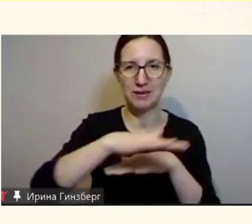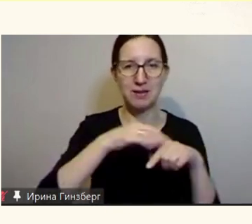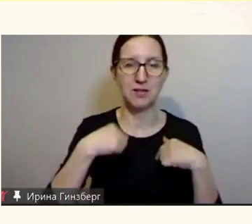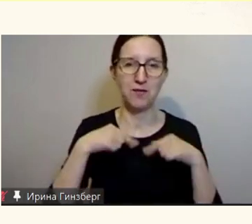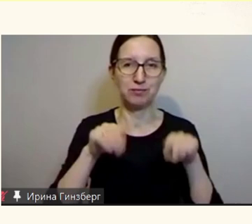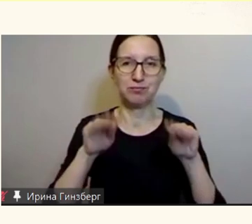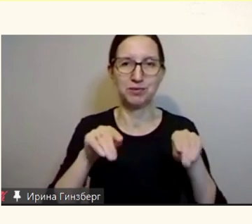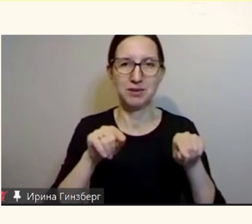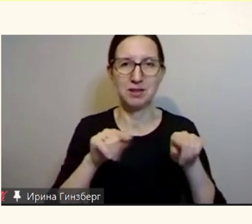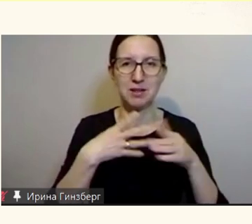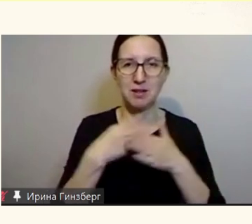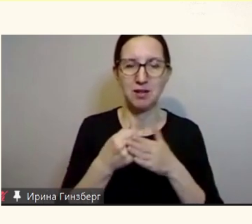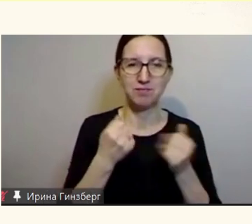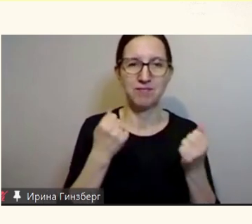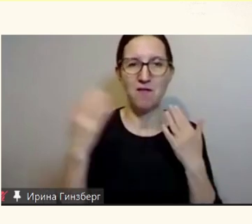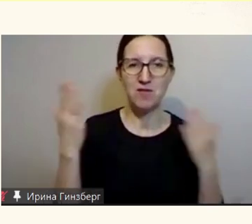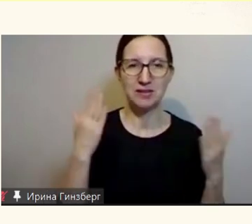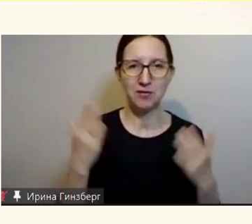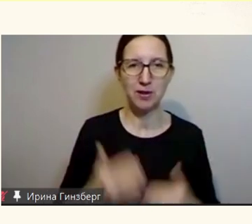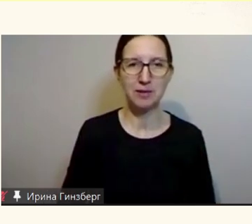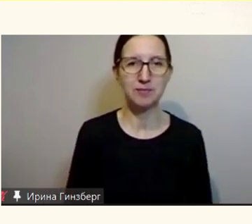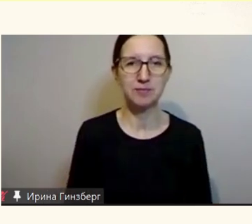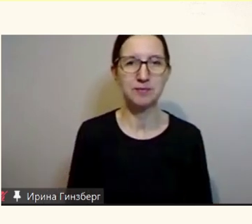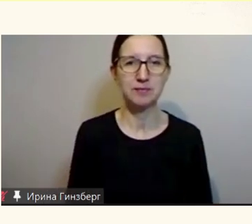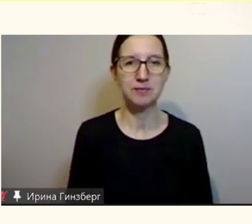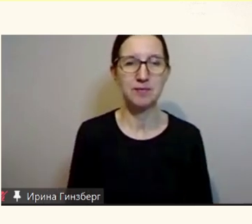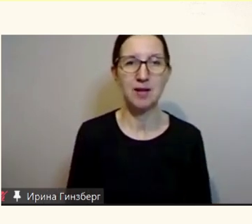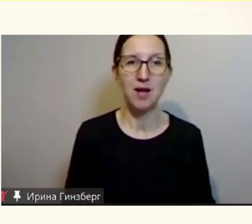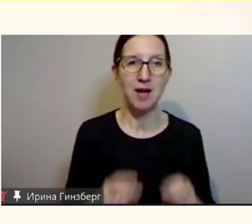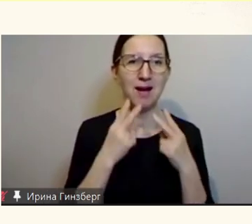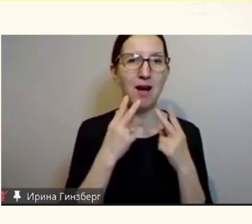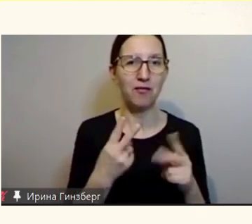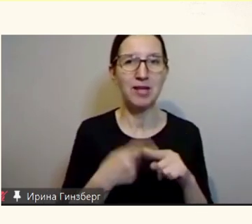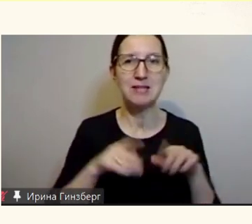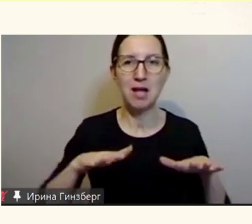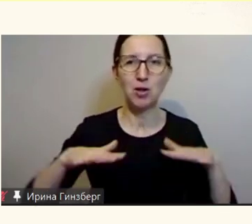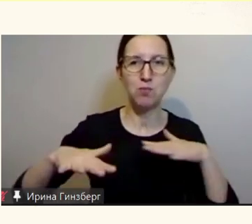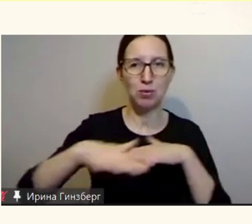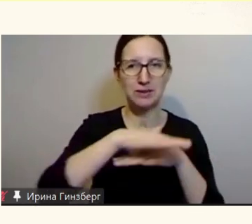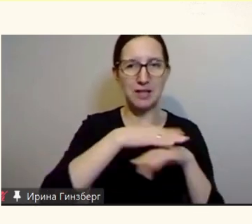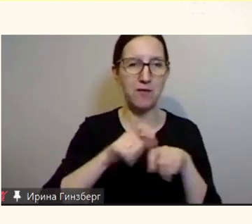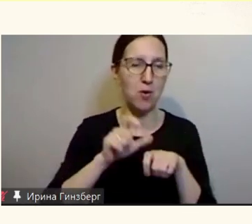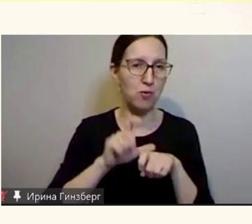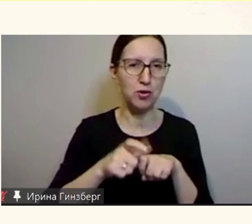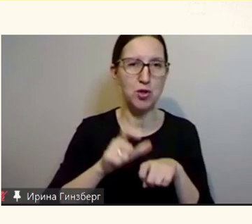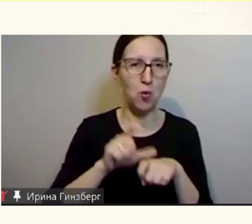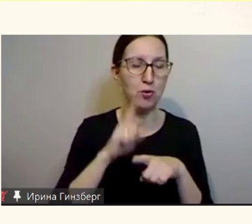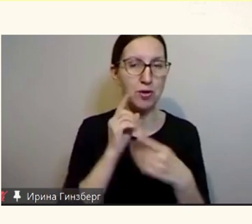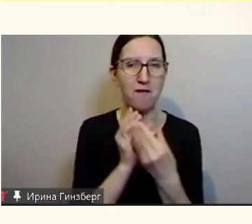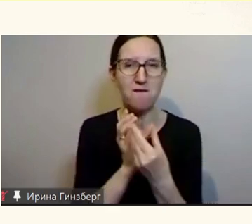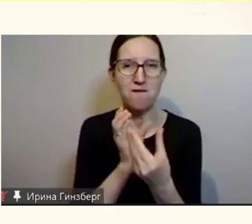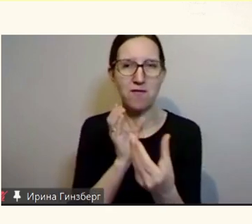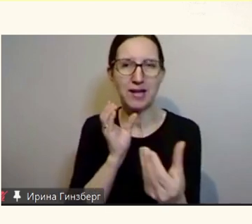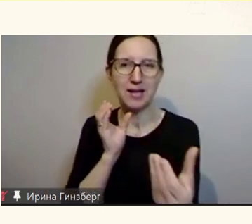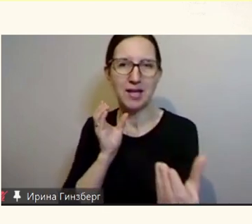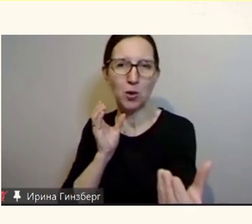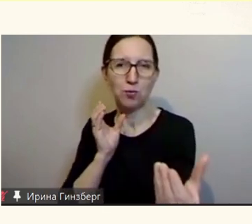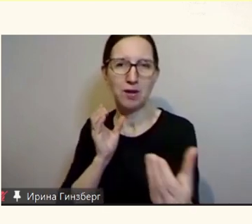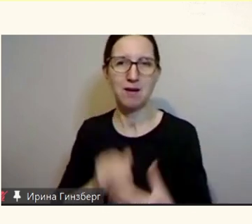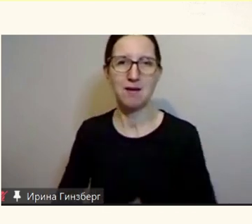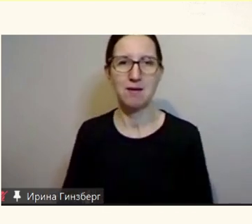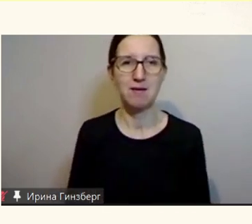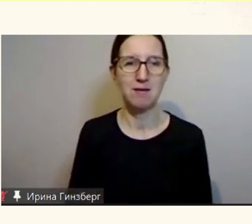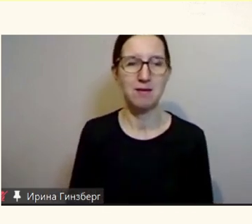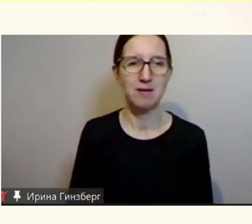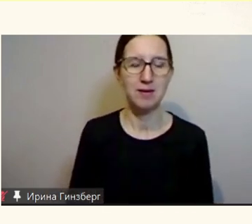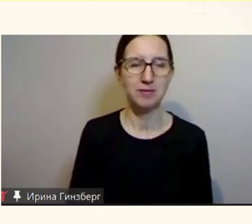very long area, as you can see, a very long area that has